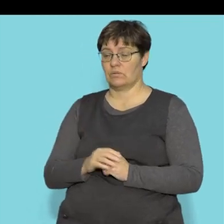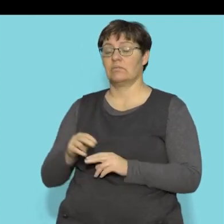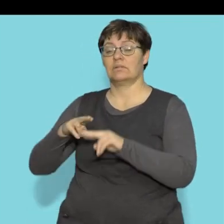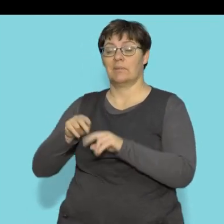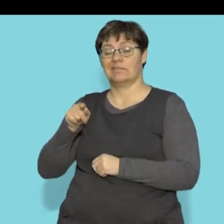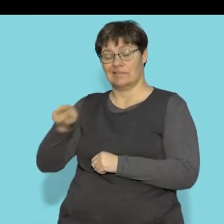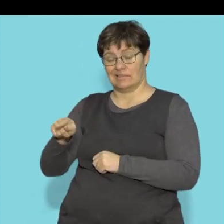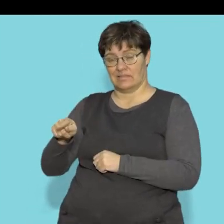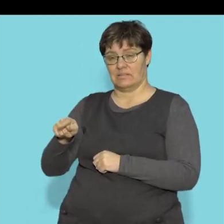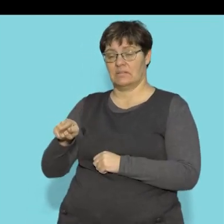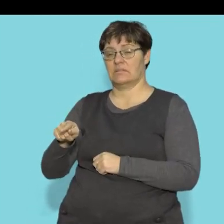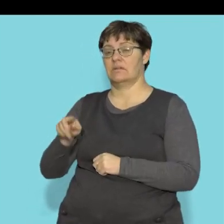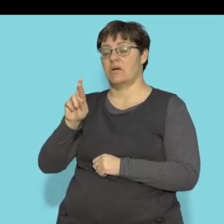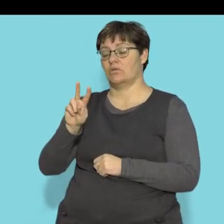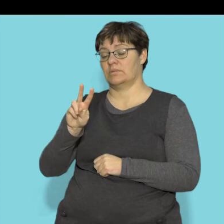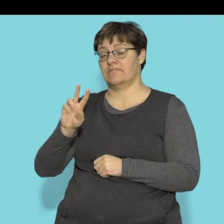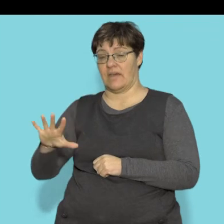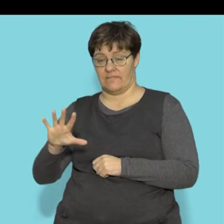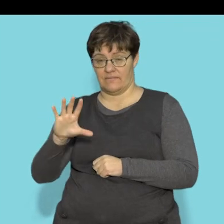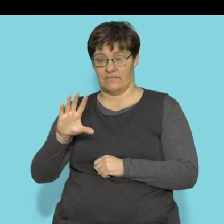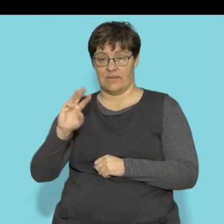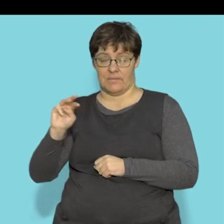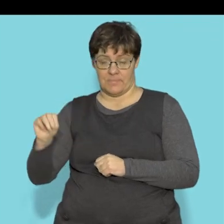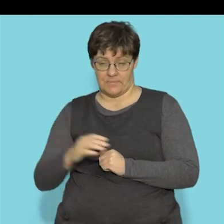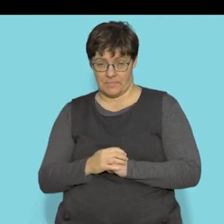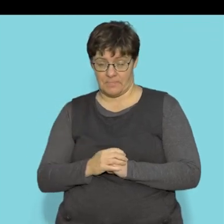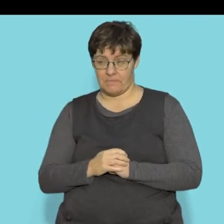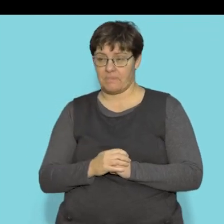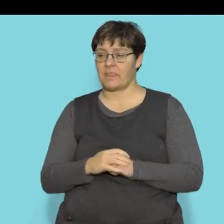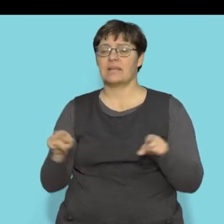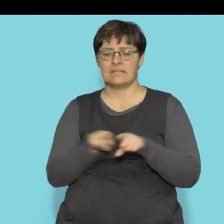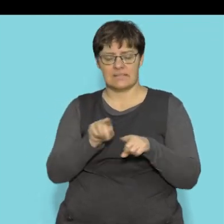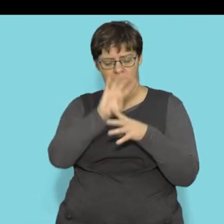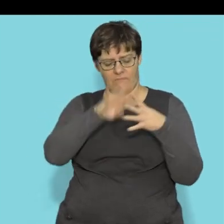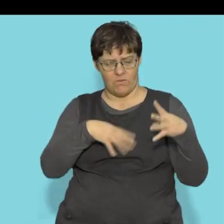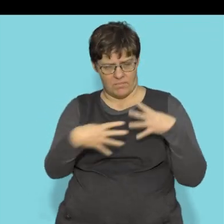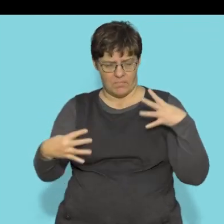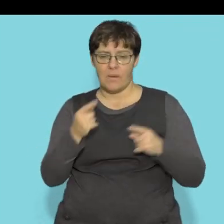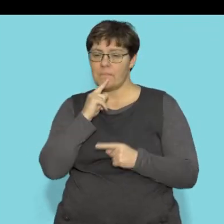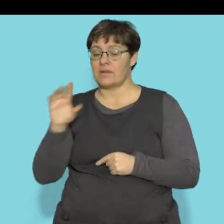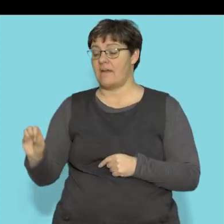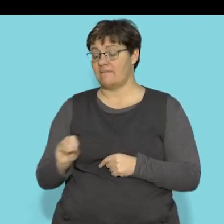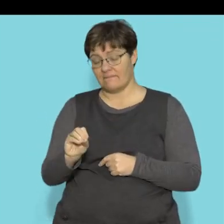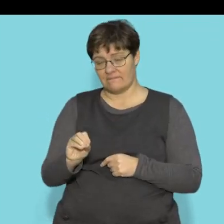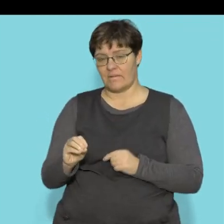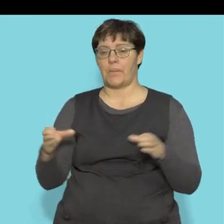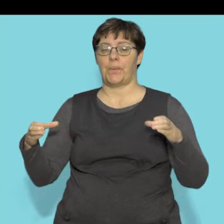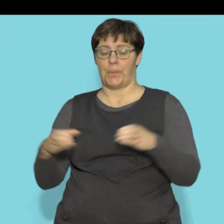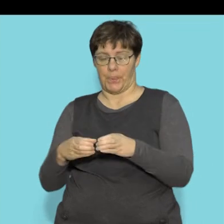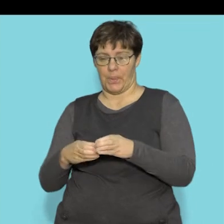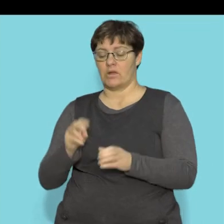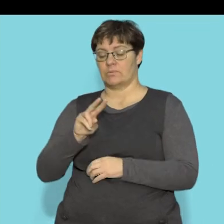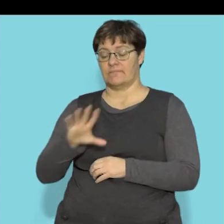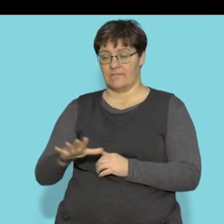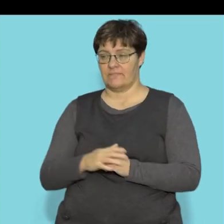is going to be dependent on the radius of 25 millimeters. So it's the same formula, except now we know we've got a smaller